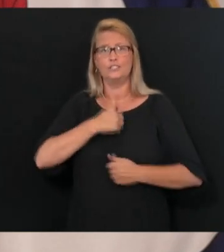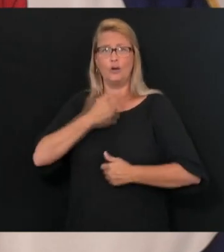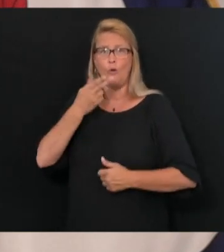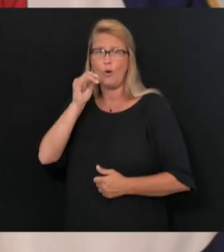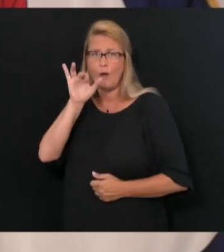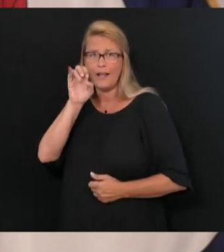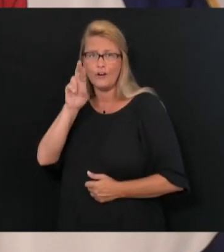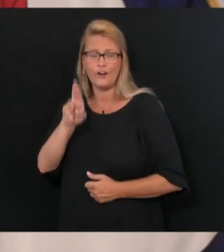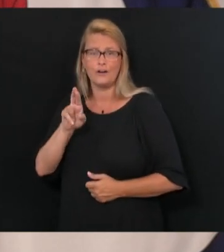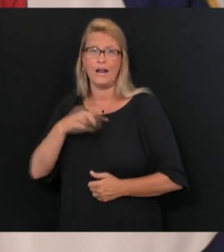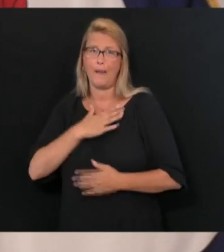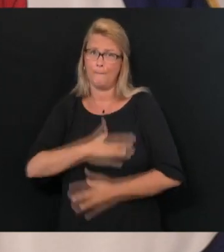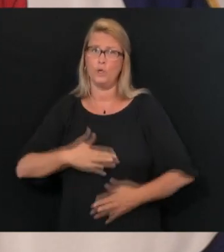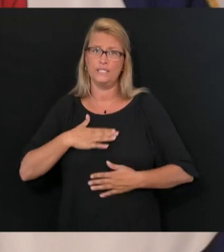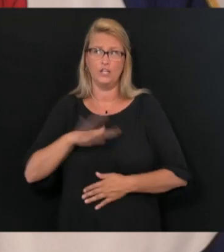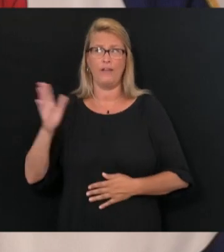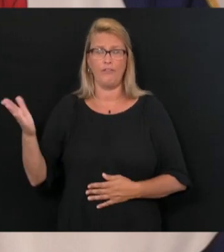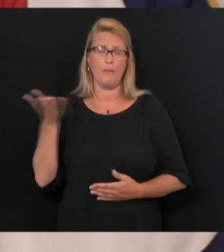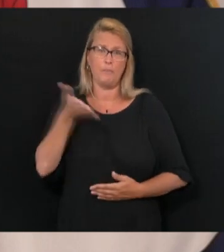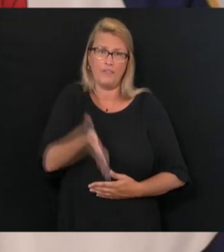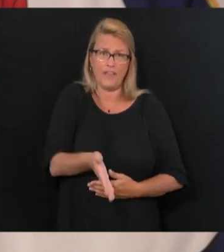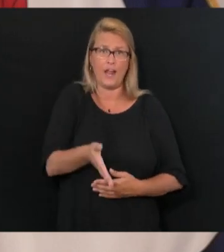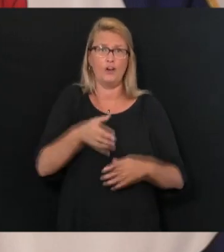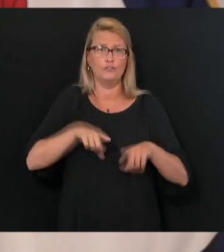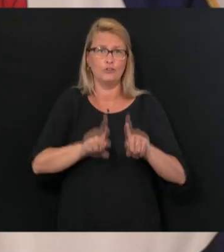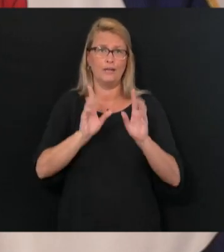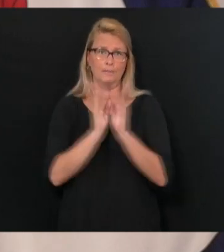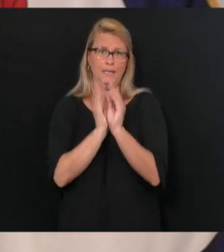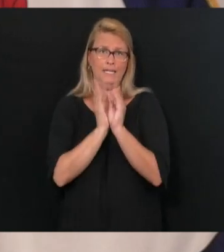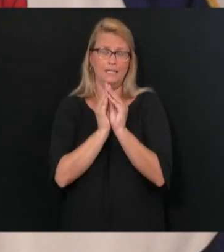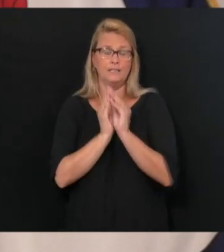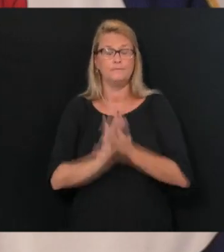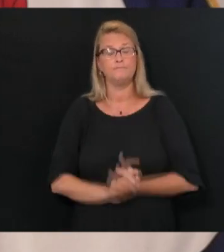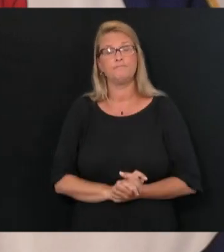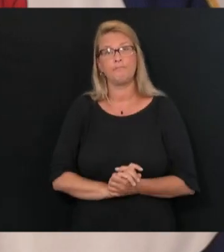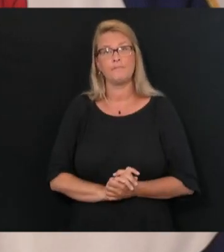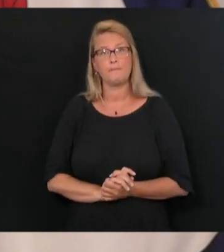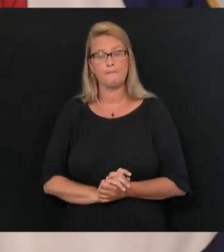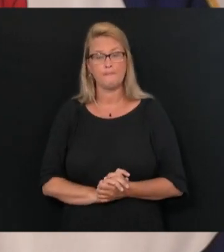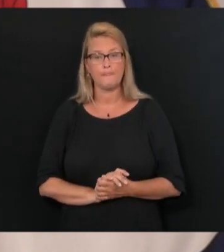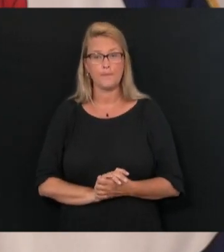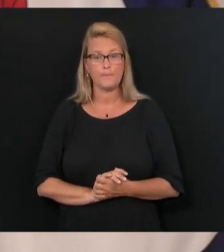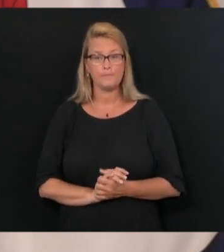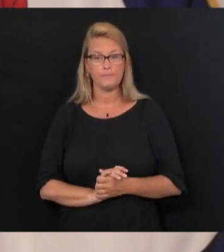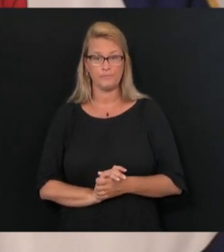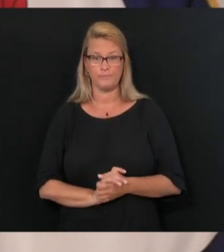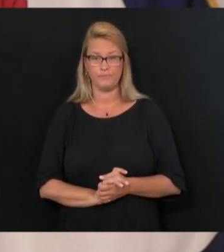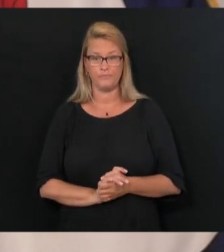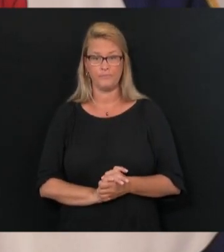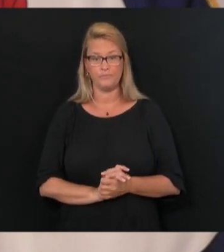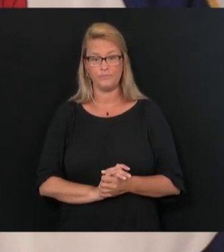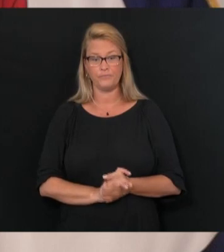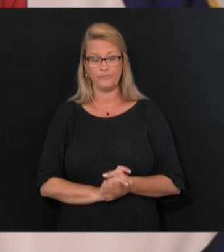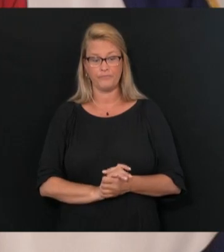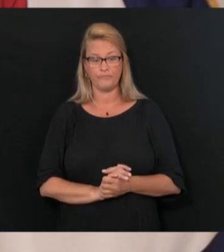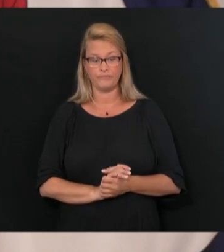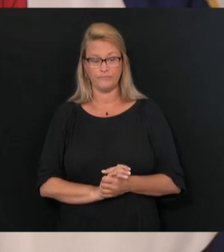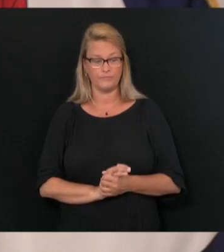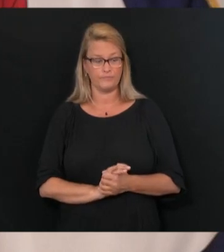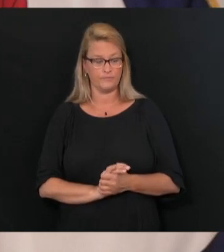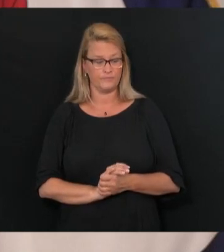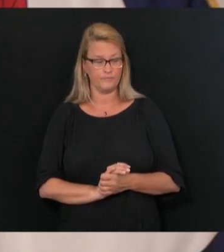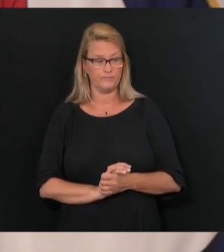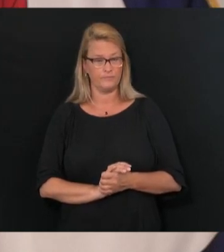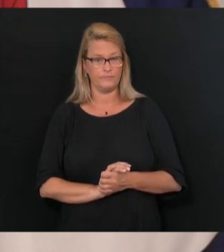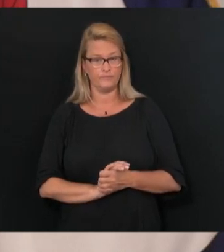really appreciate them being there. So we also, before I forget it, and surely not to pass over this,